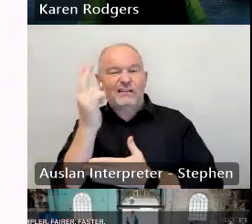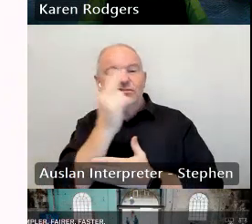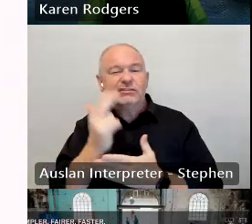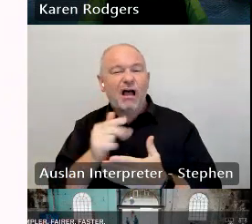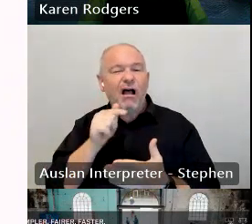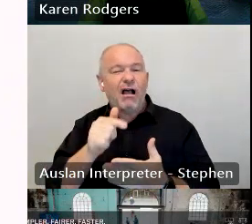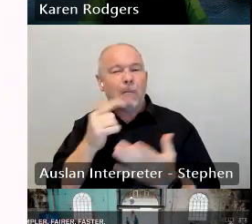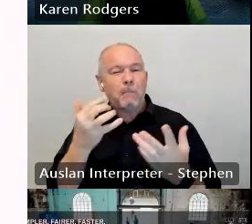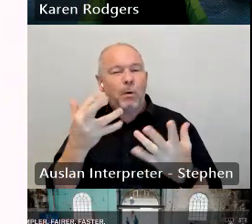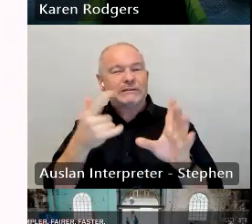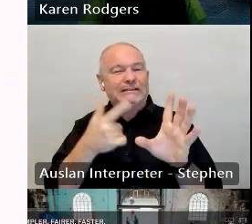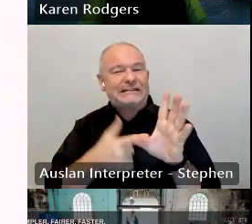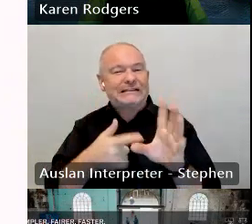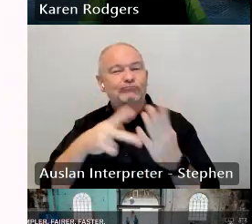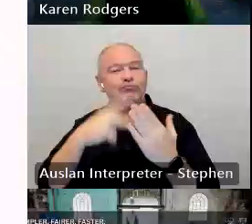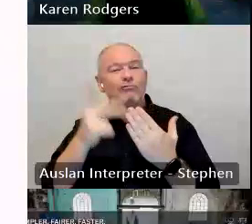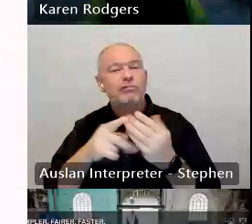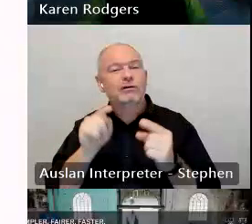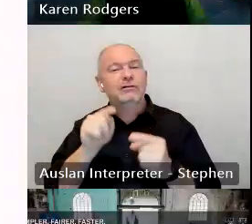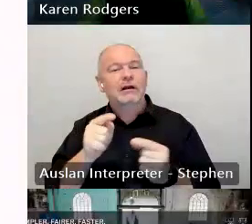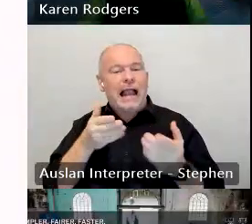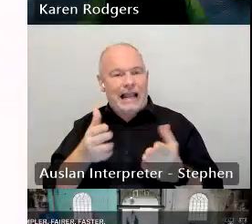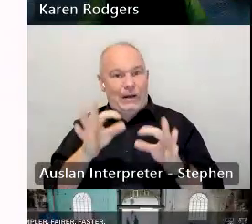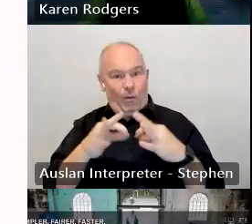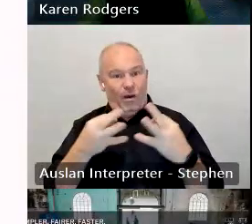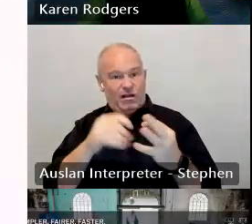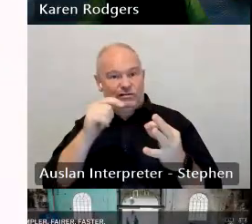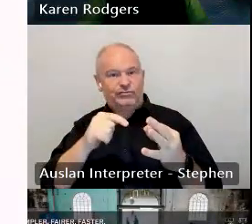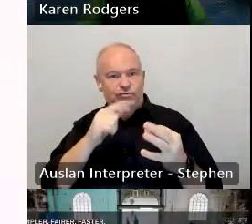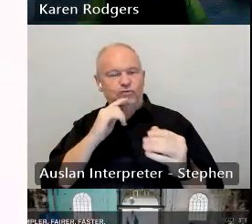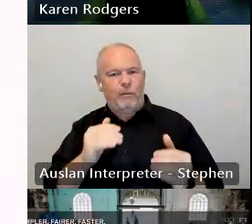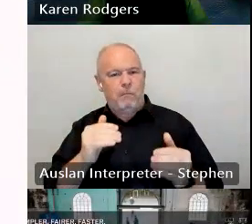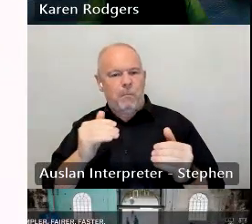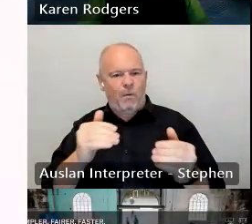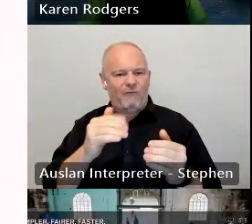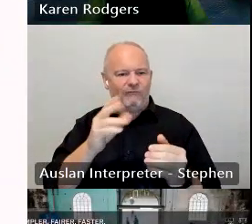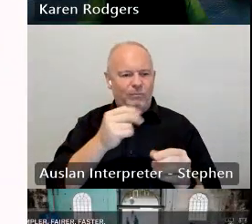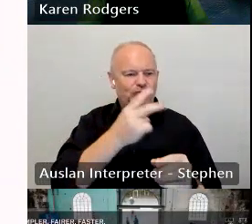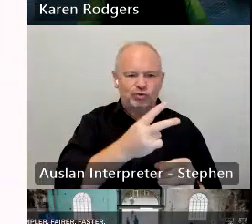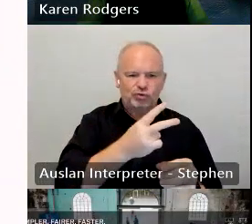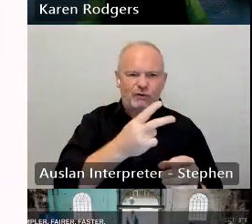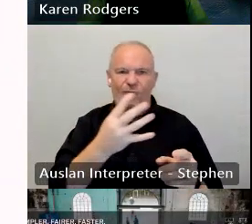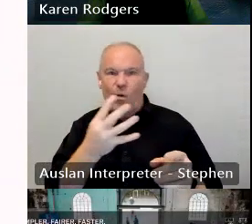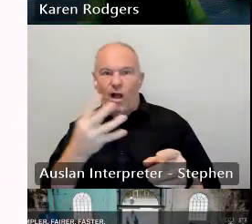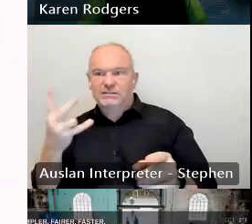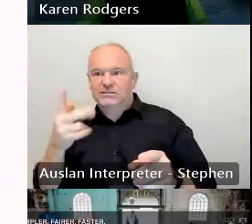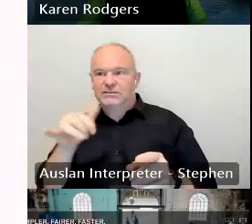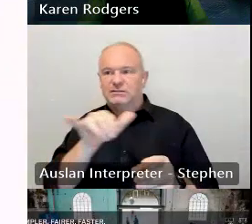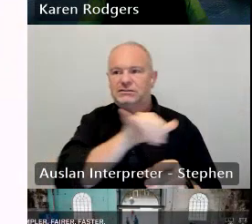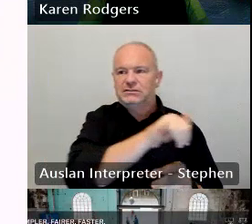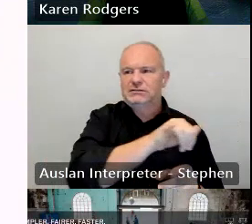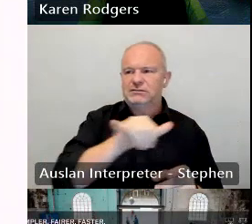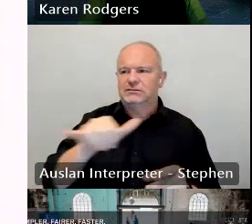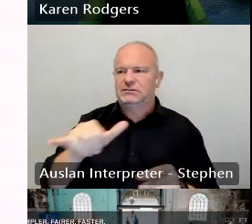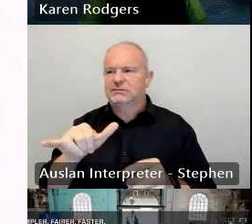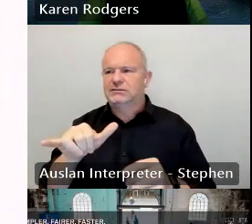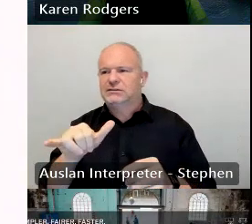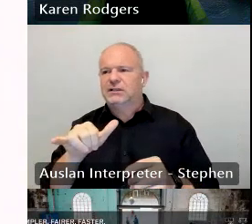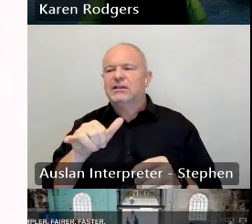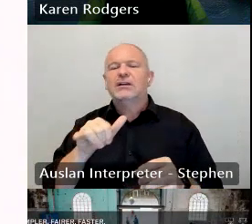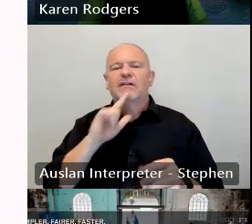multi-year program enables organisations to move between 2, 4 and 8-year at certain points in the